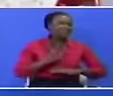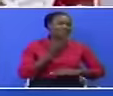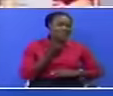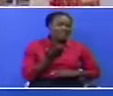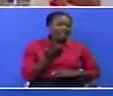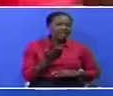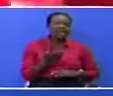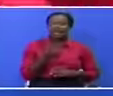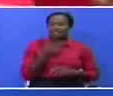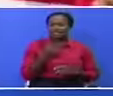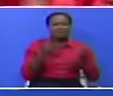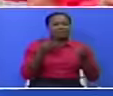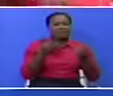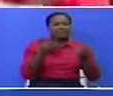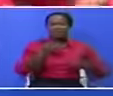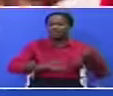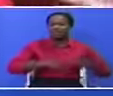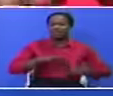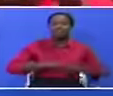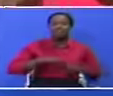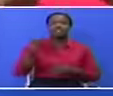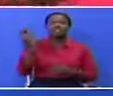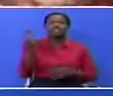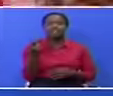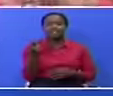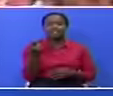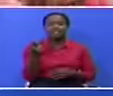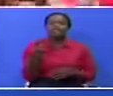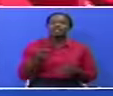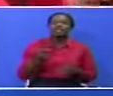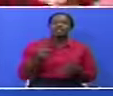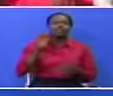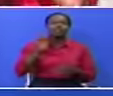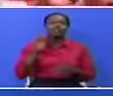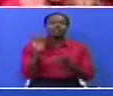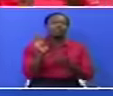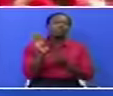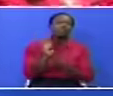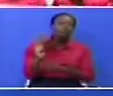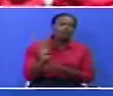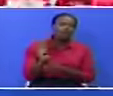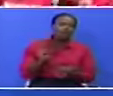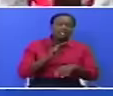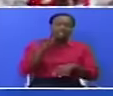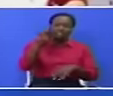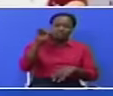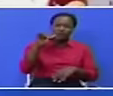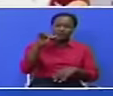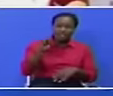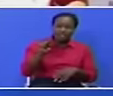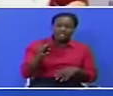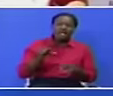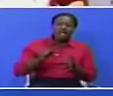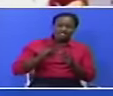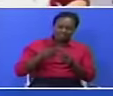course, the mega scandals that have been dogging the country. We are talking of the Eurobond, the National Youth Service scandal, and the latest one, of course, being the